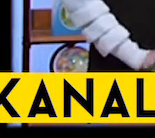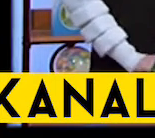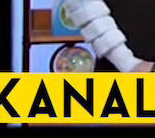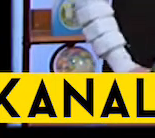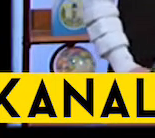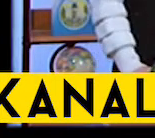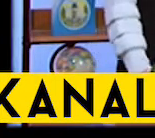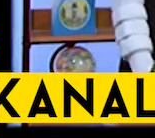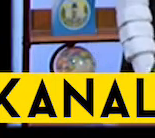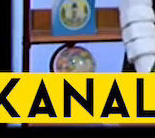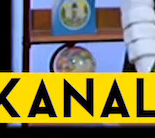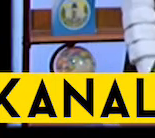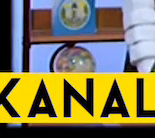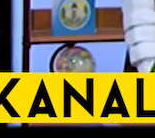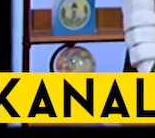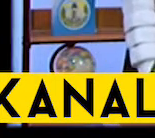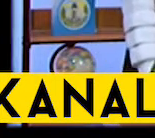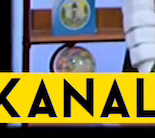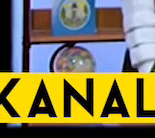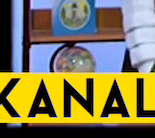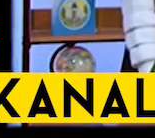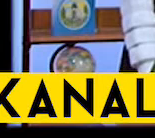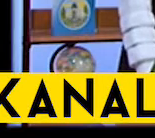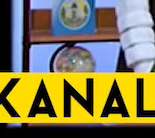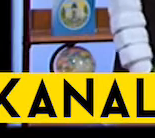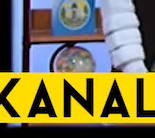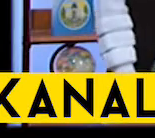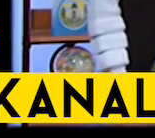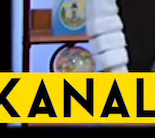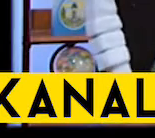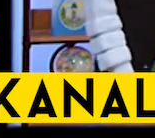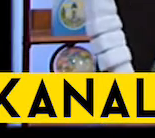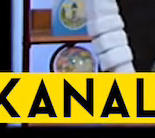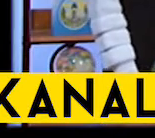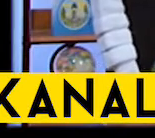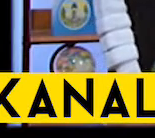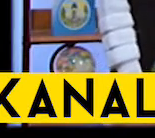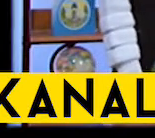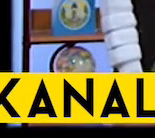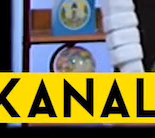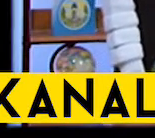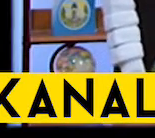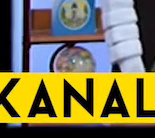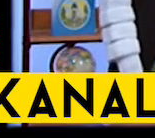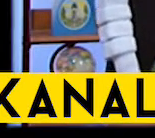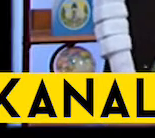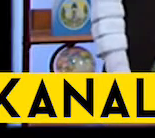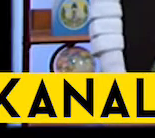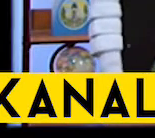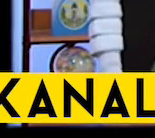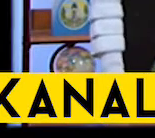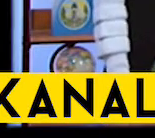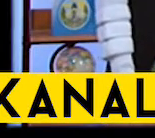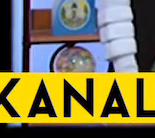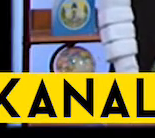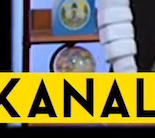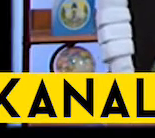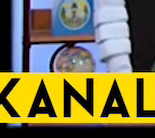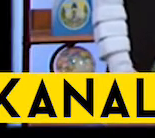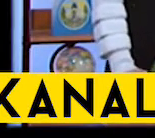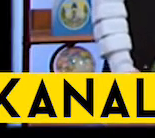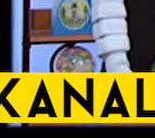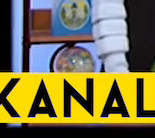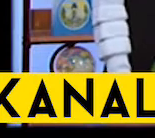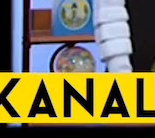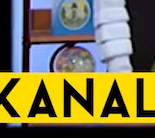Now we are going to do the same task in the next activity. We are going to identify